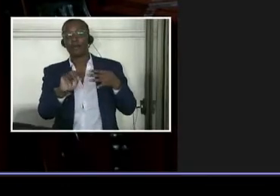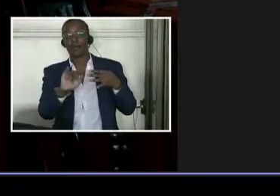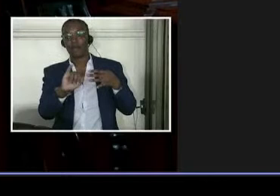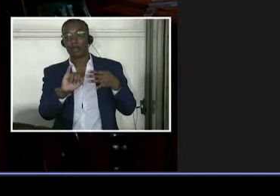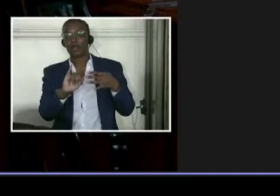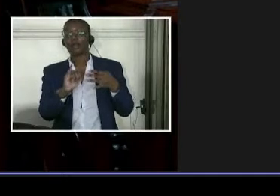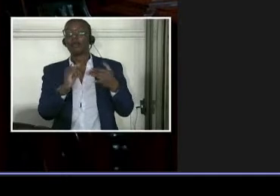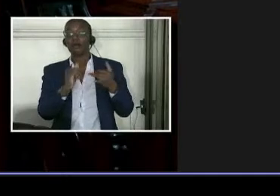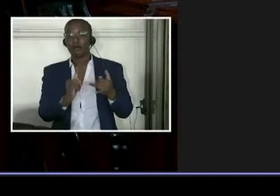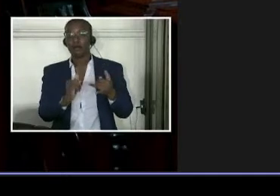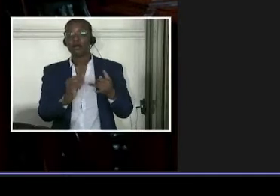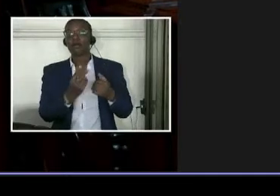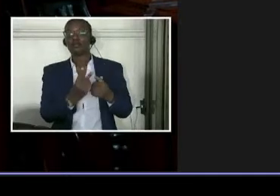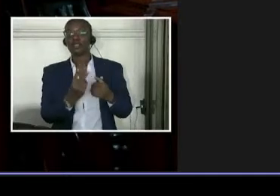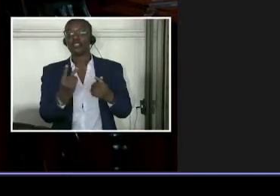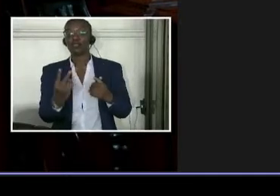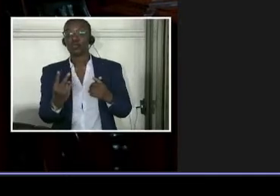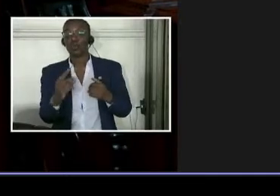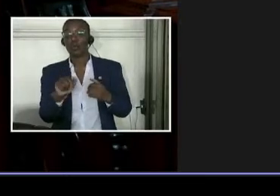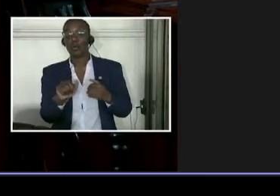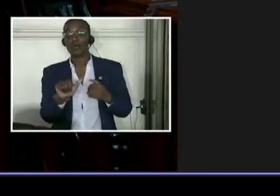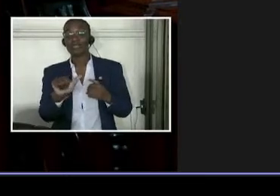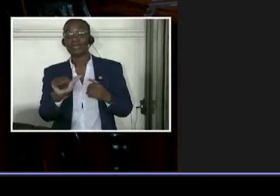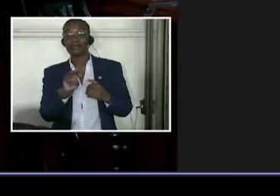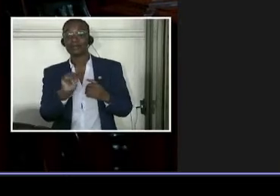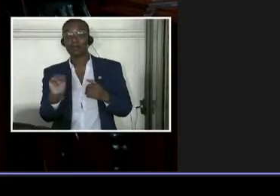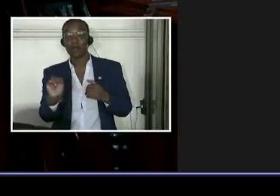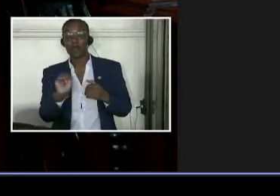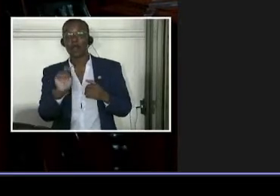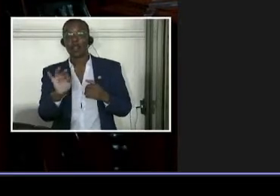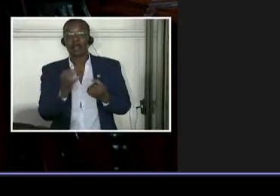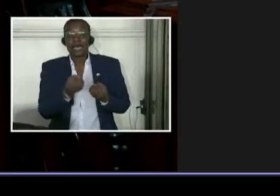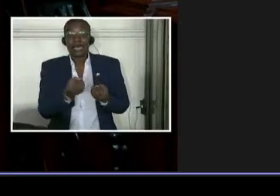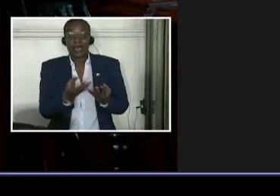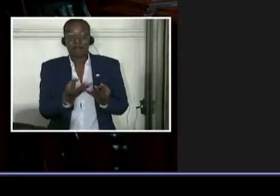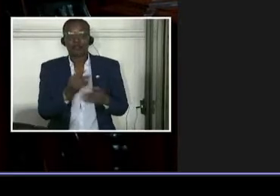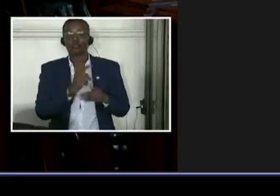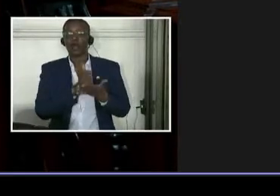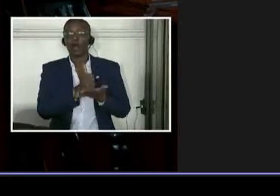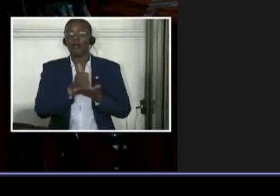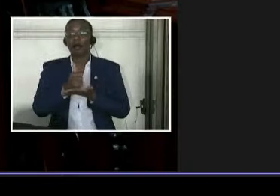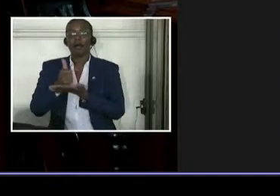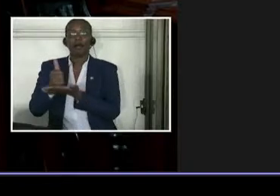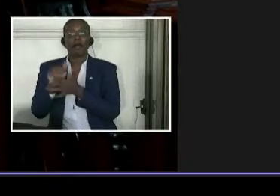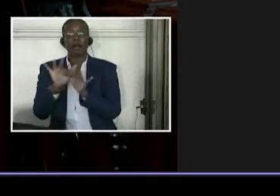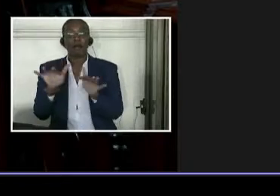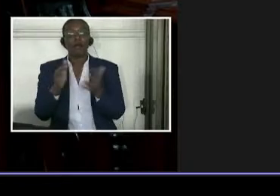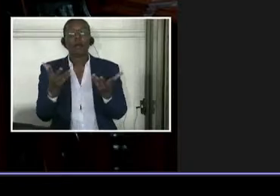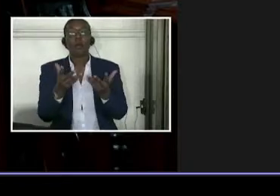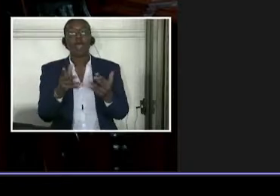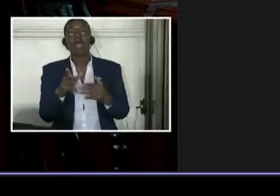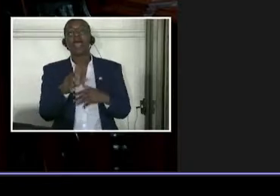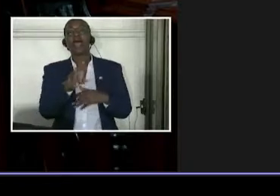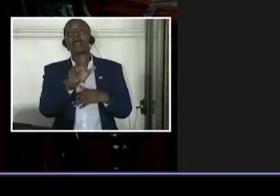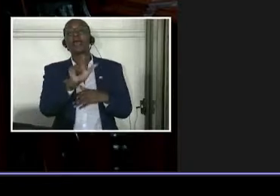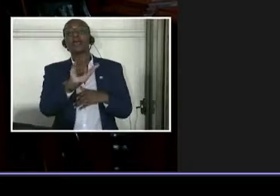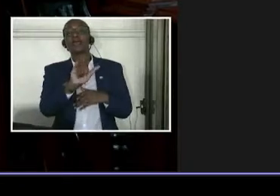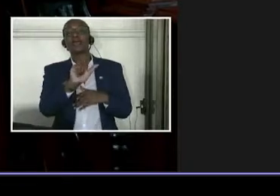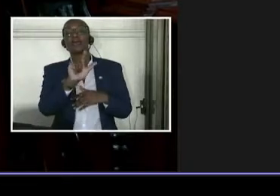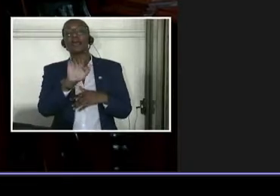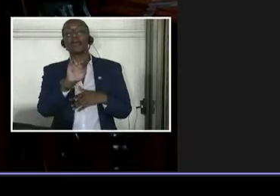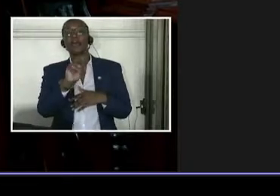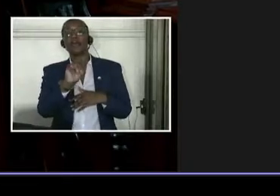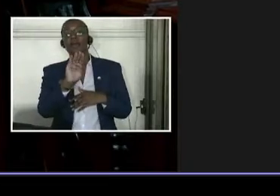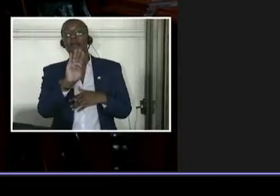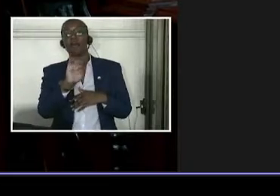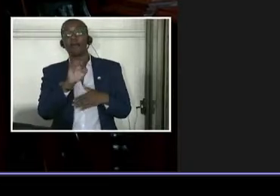Approximately 22.6 million in relief packages were allocated to Ilembe district municipalities.